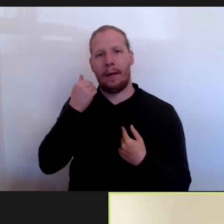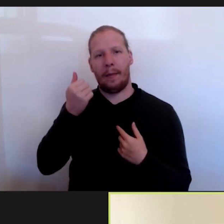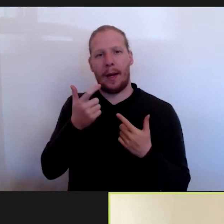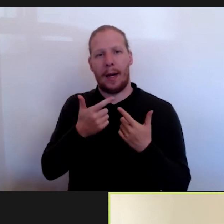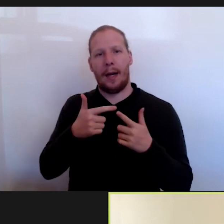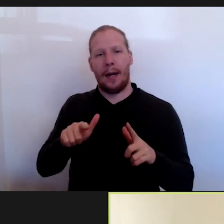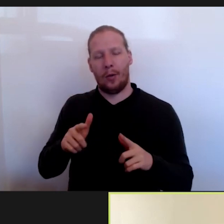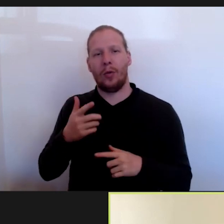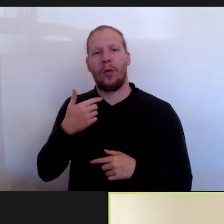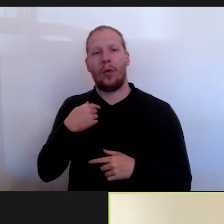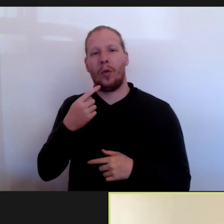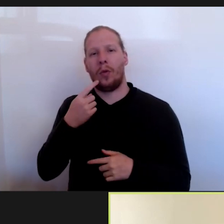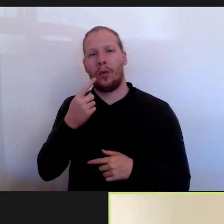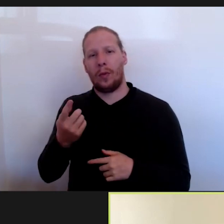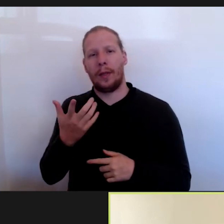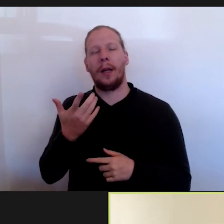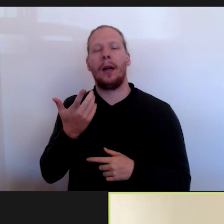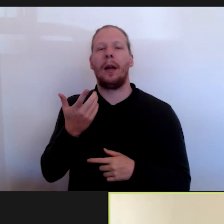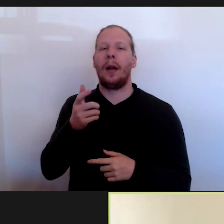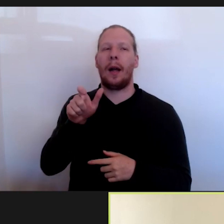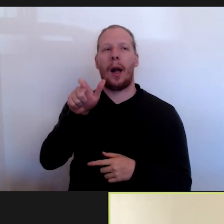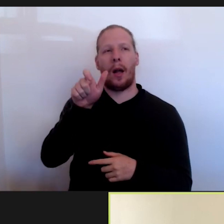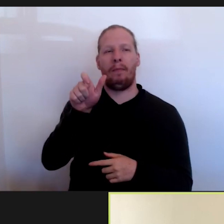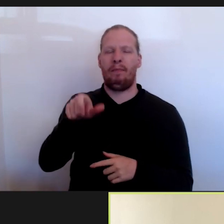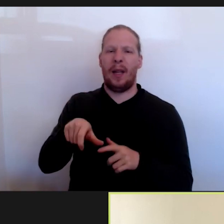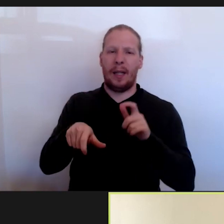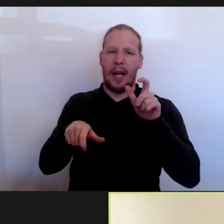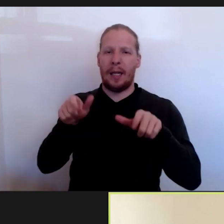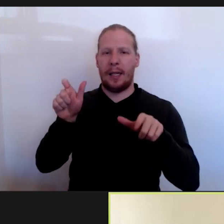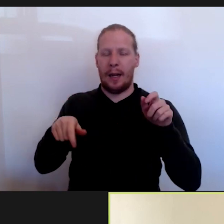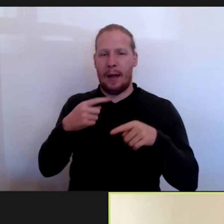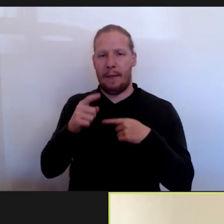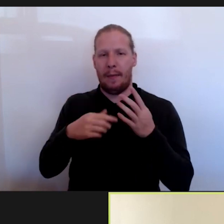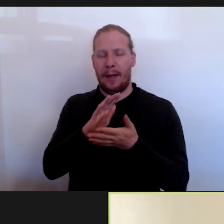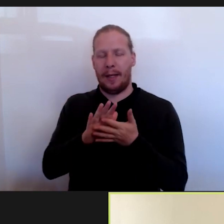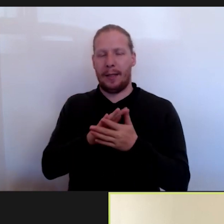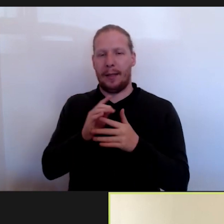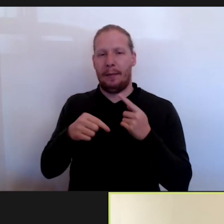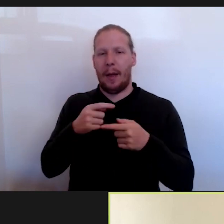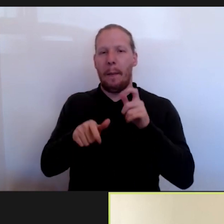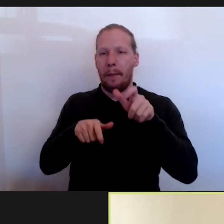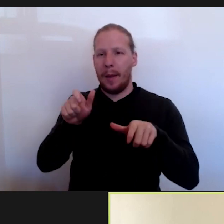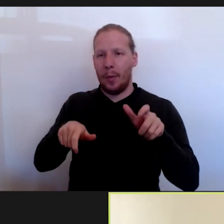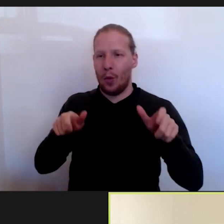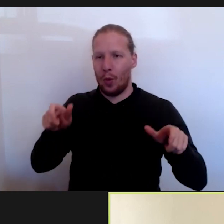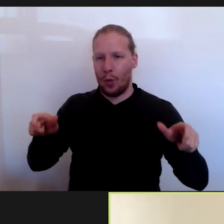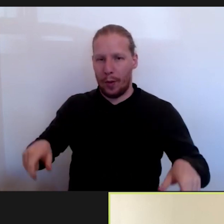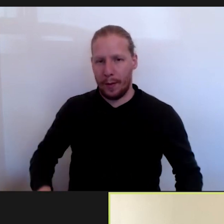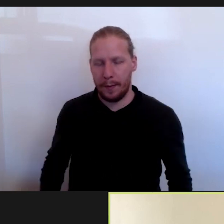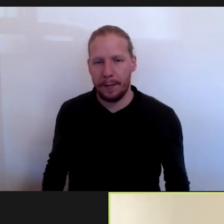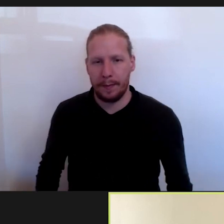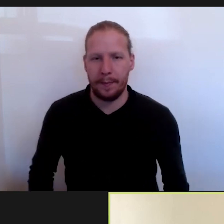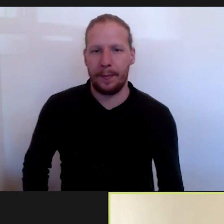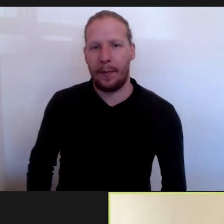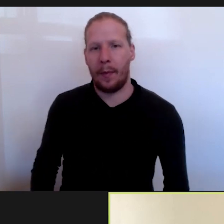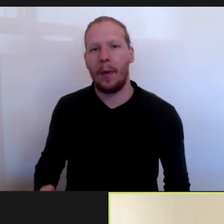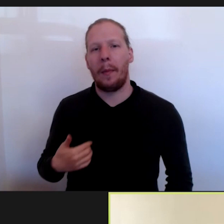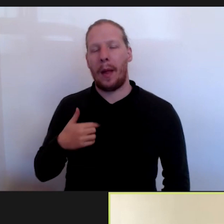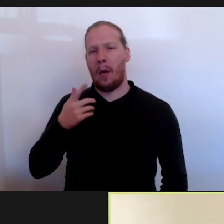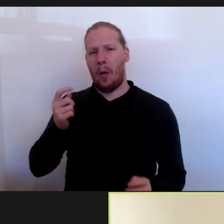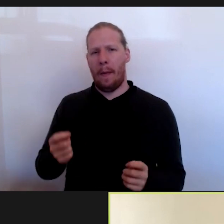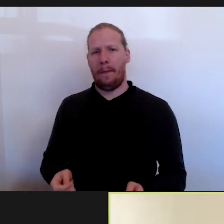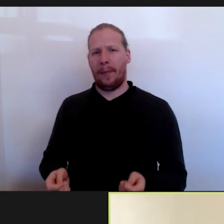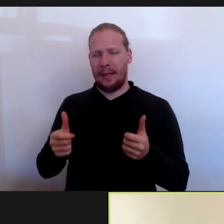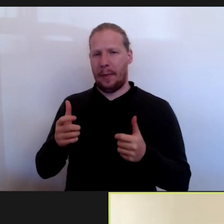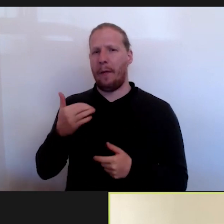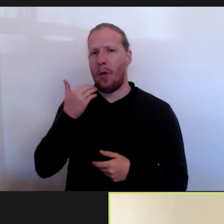called he tangata, he tangata, he tangata. It's about the people, and the people. What always pisses me off is that